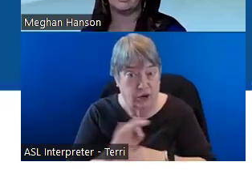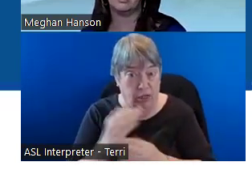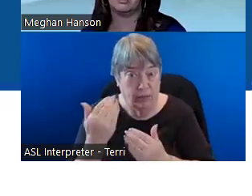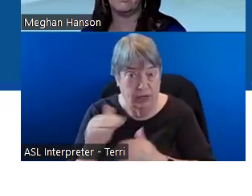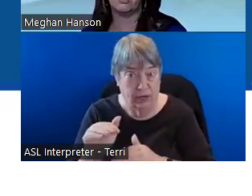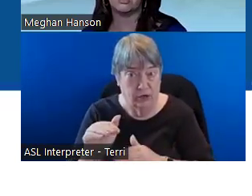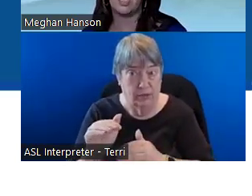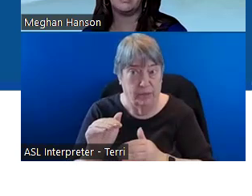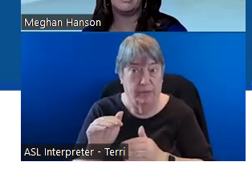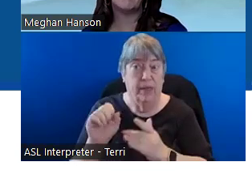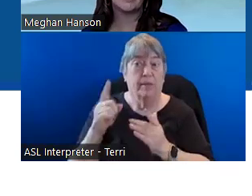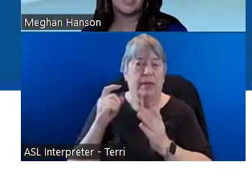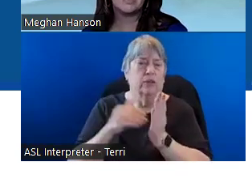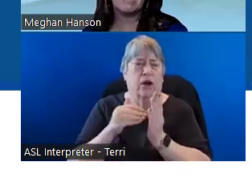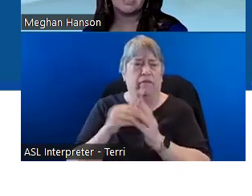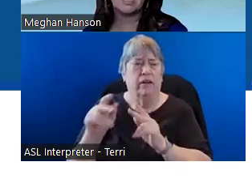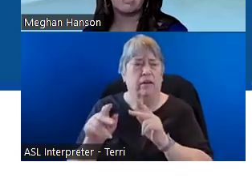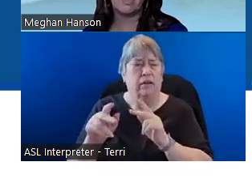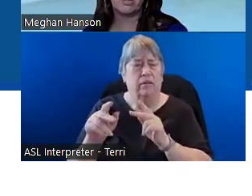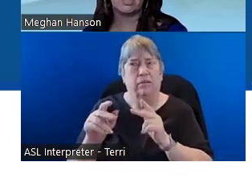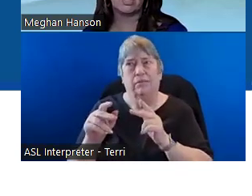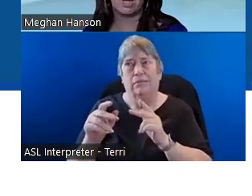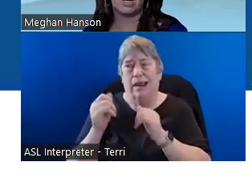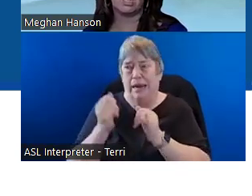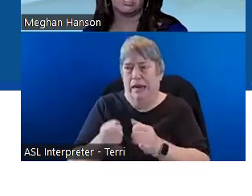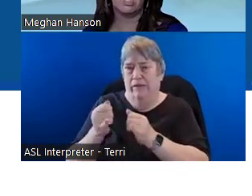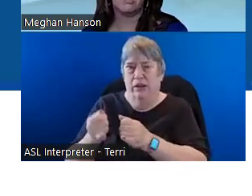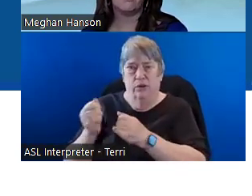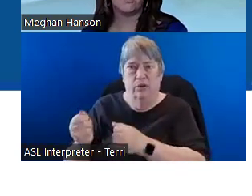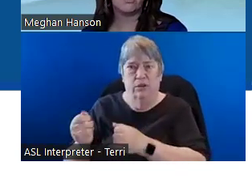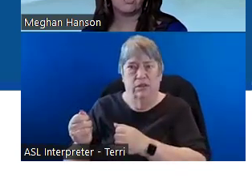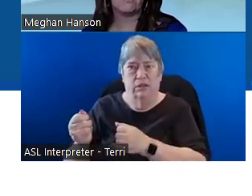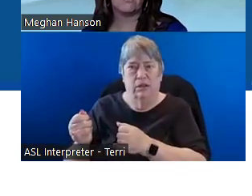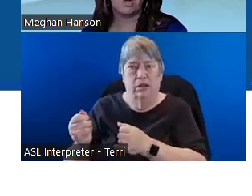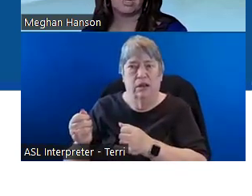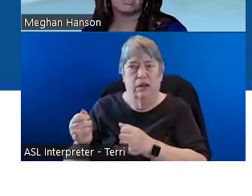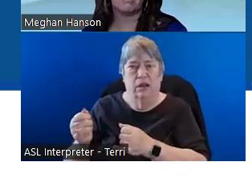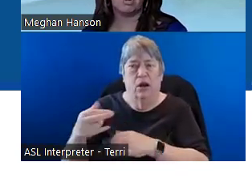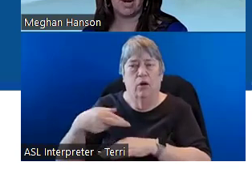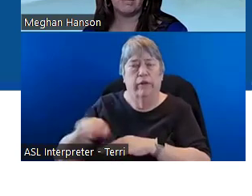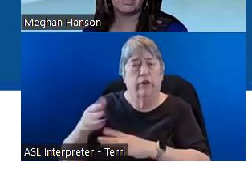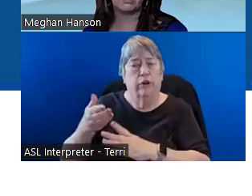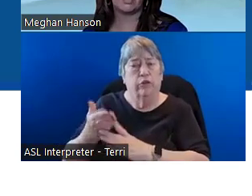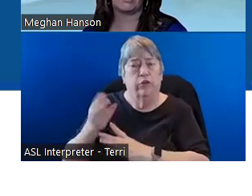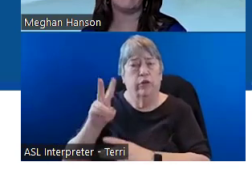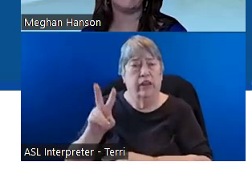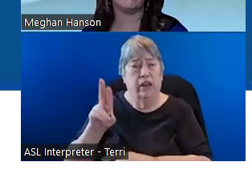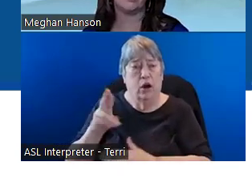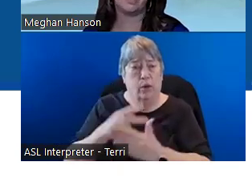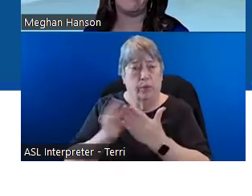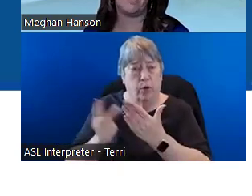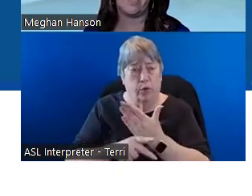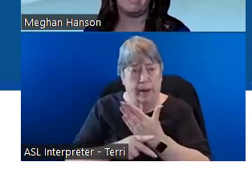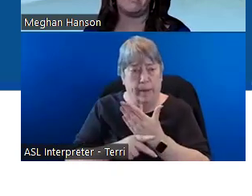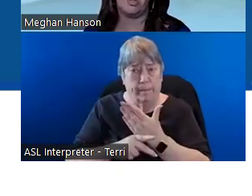about this in a future slide, but a lot of times these individuals are referred through our VR programs, so they are able